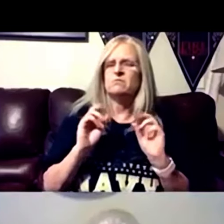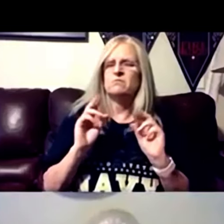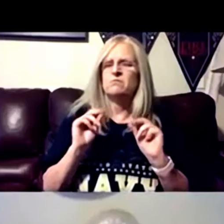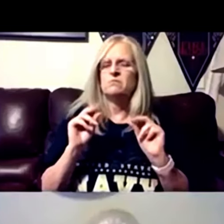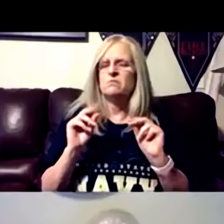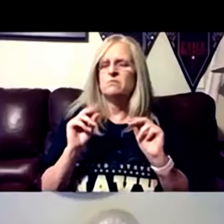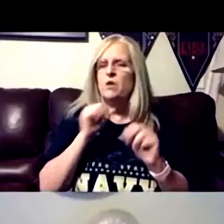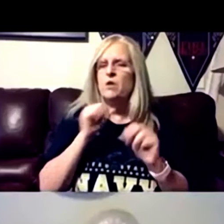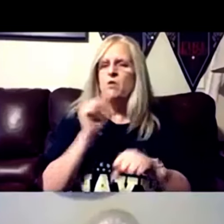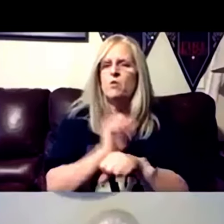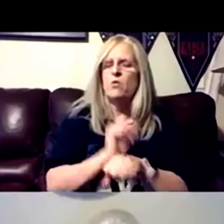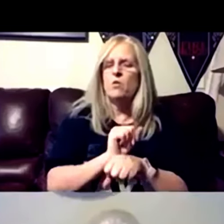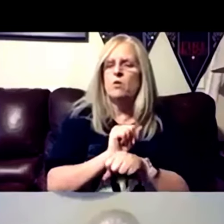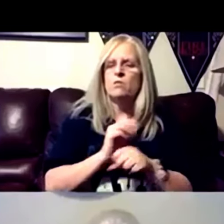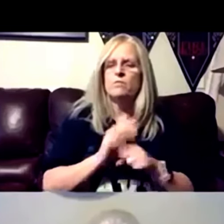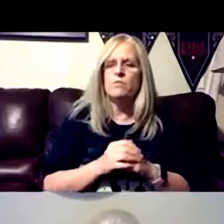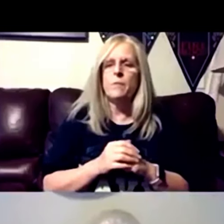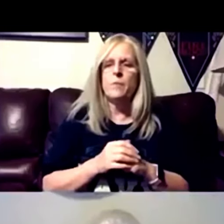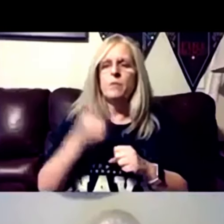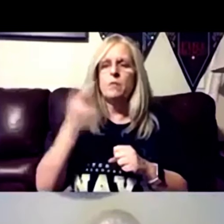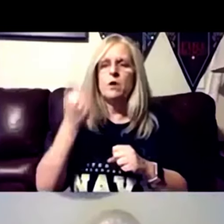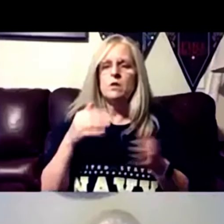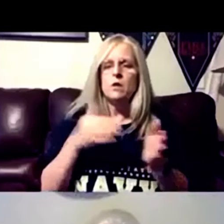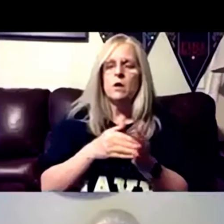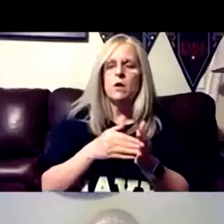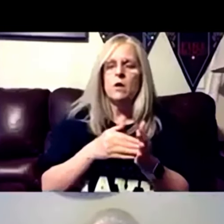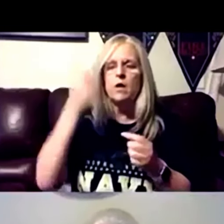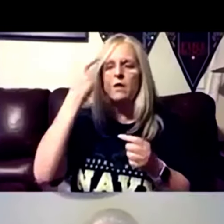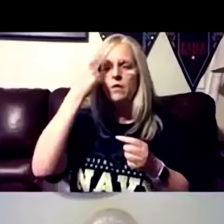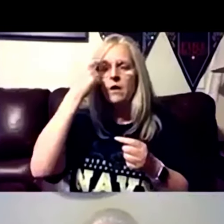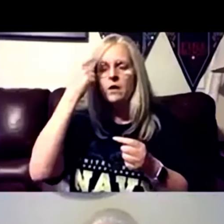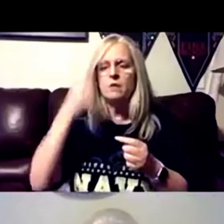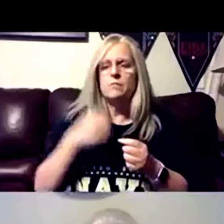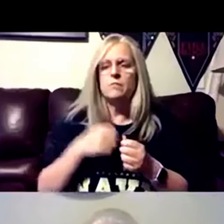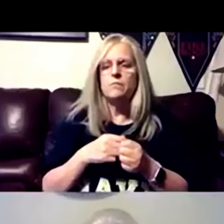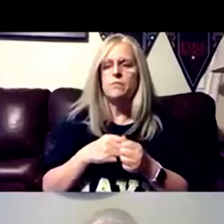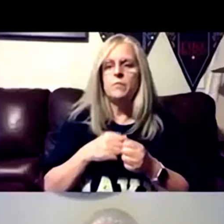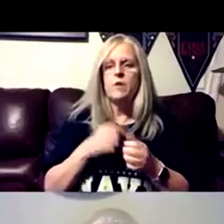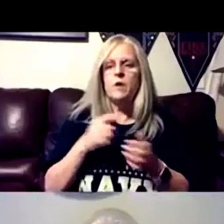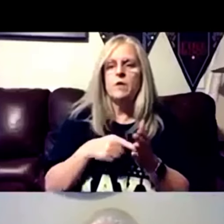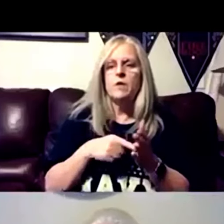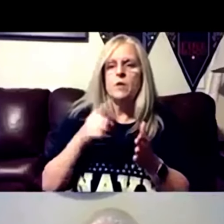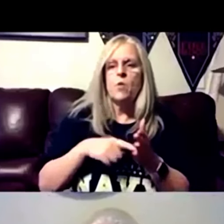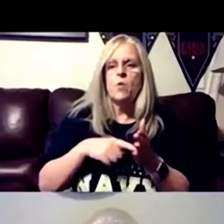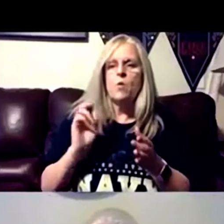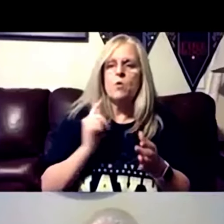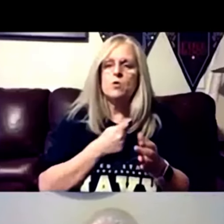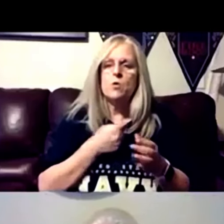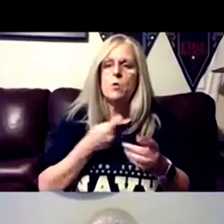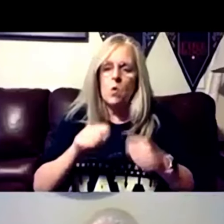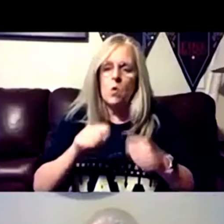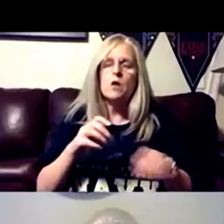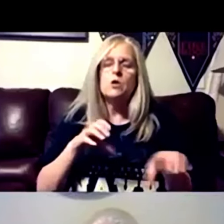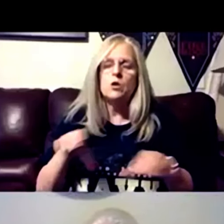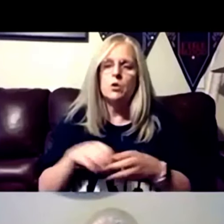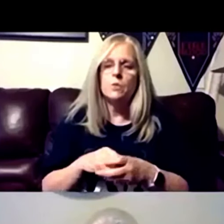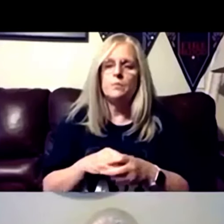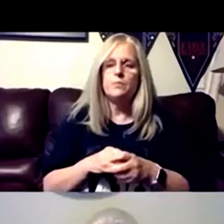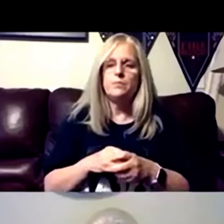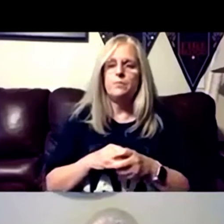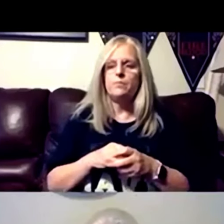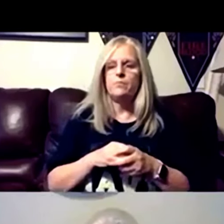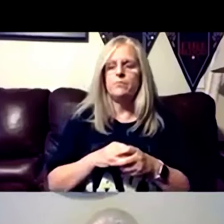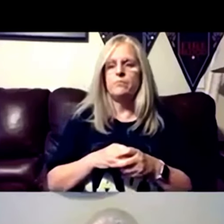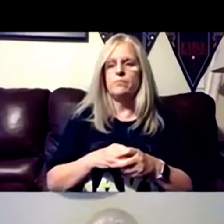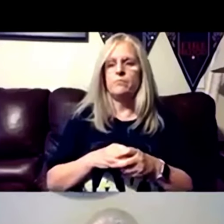going to work. Because again, I'm thinking in my mind, but this is what we were trying to do, right? And of course,